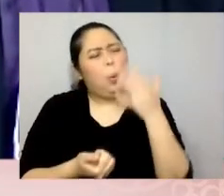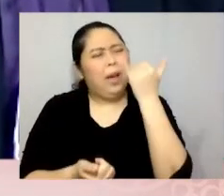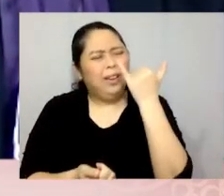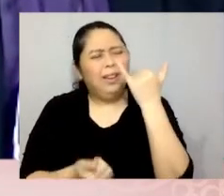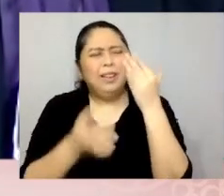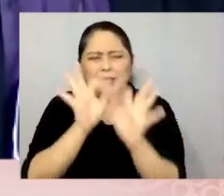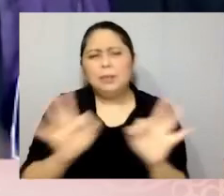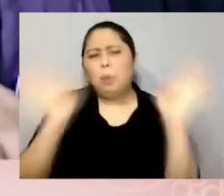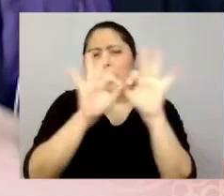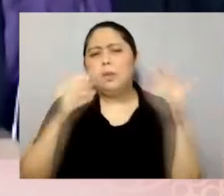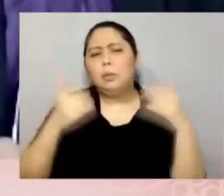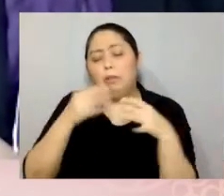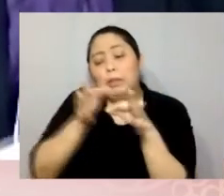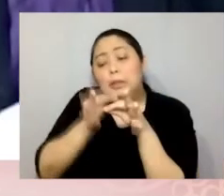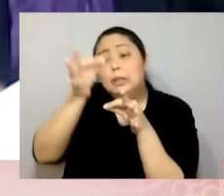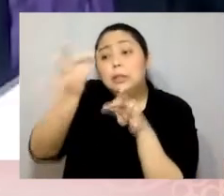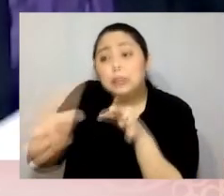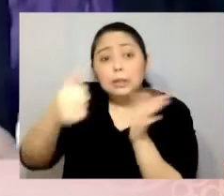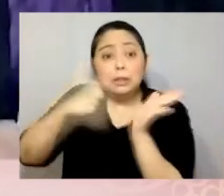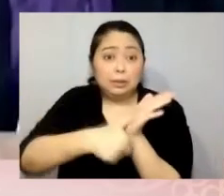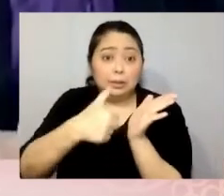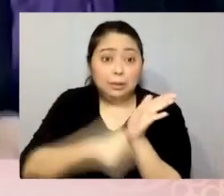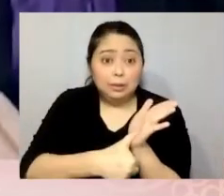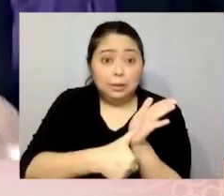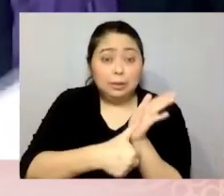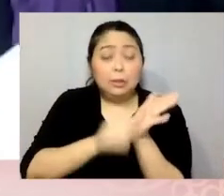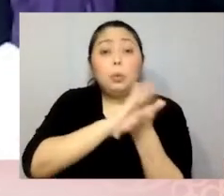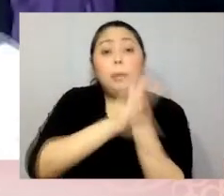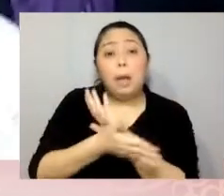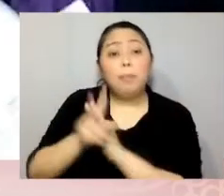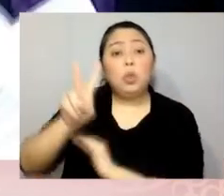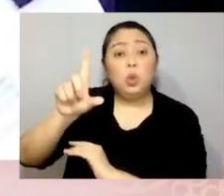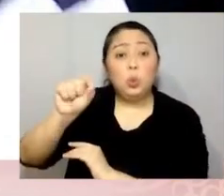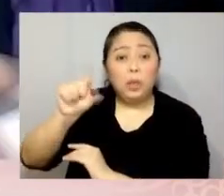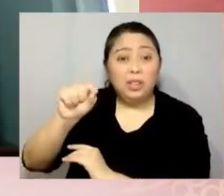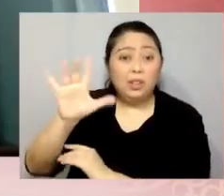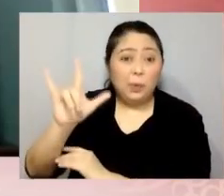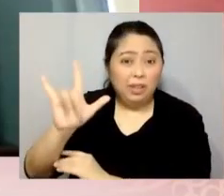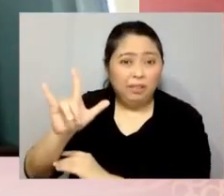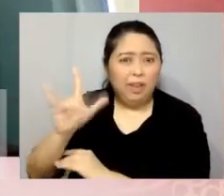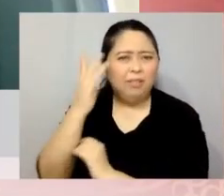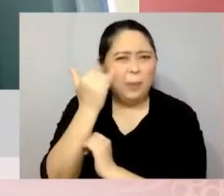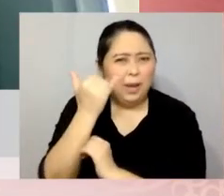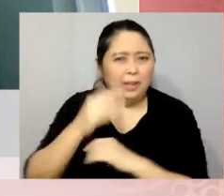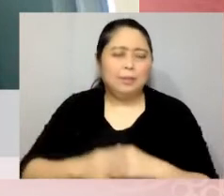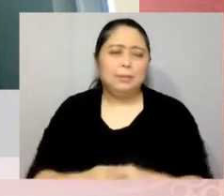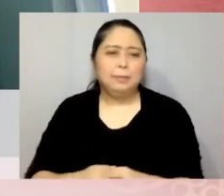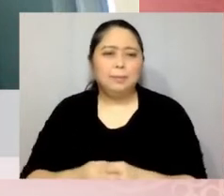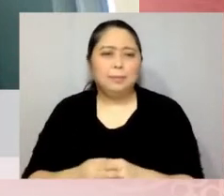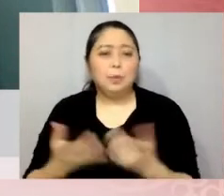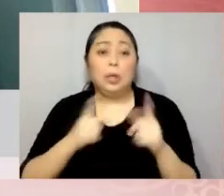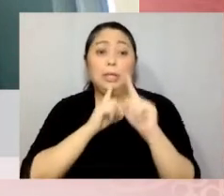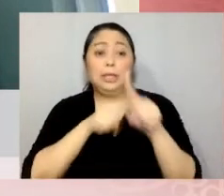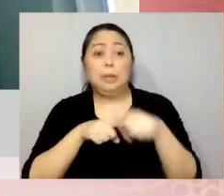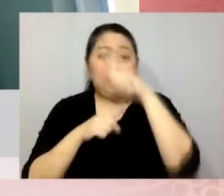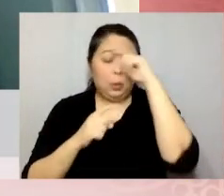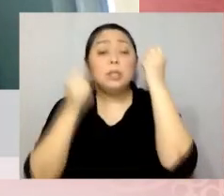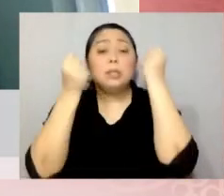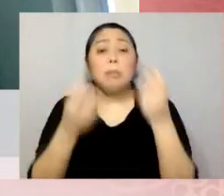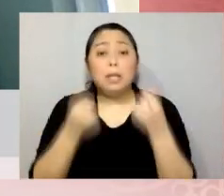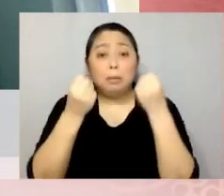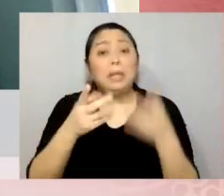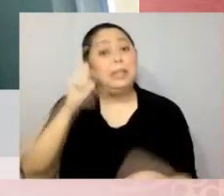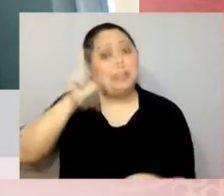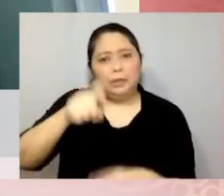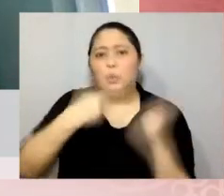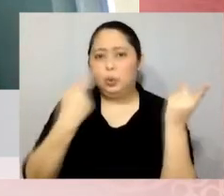what do you expect to achieve from with the extension? A lot of things has to be implemented